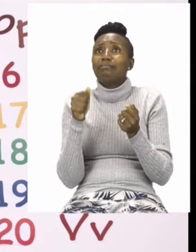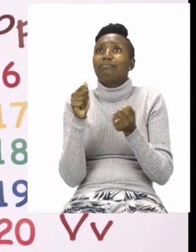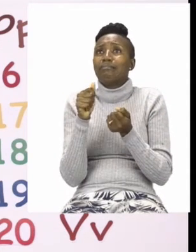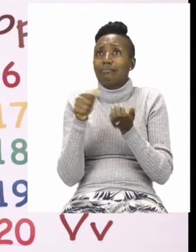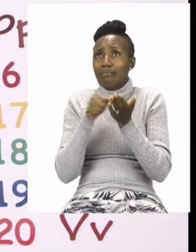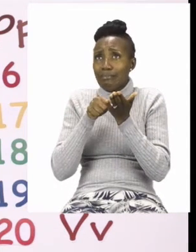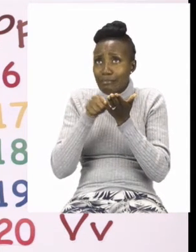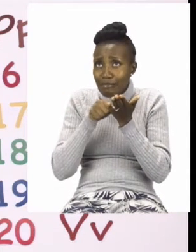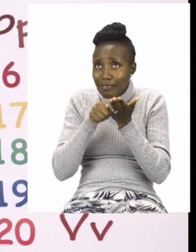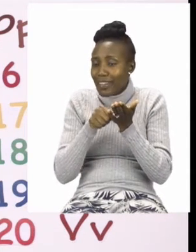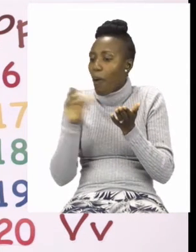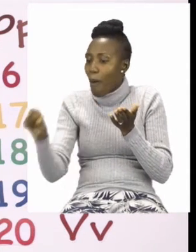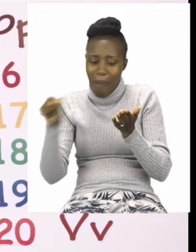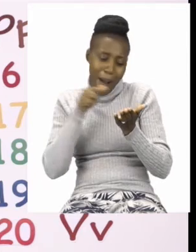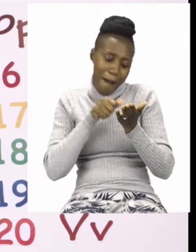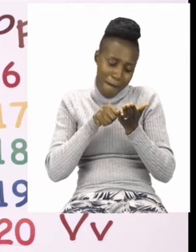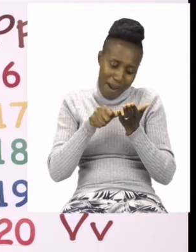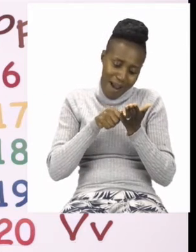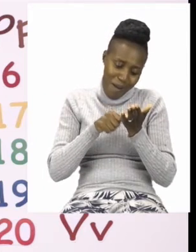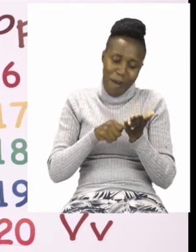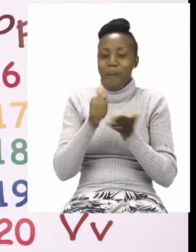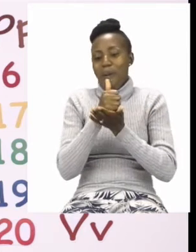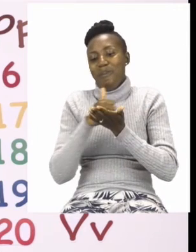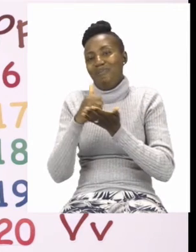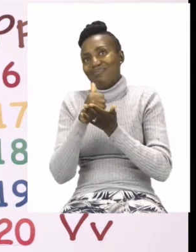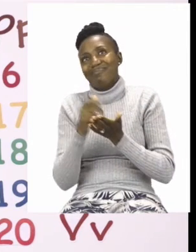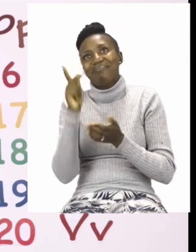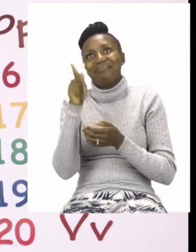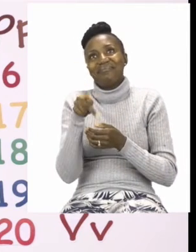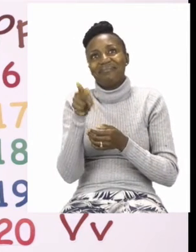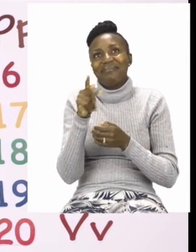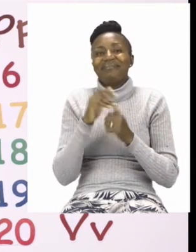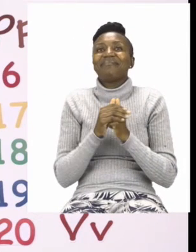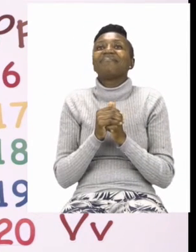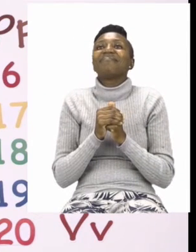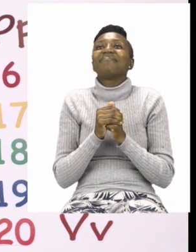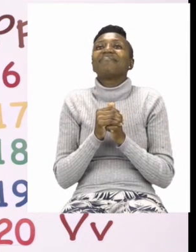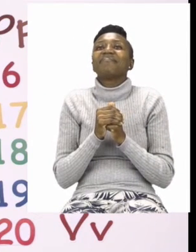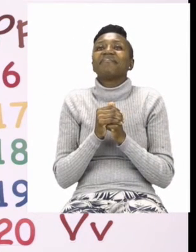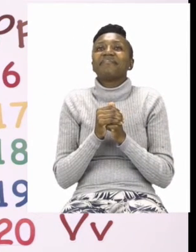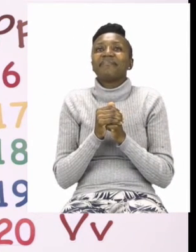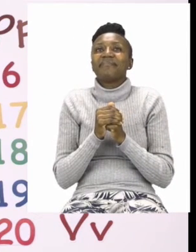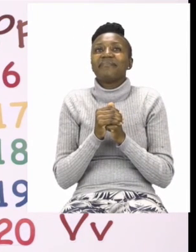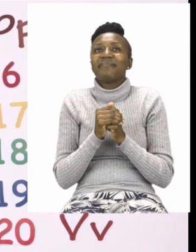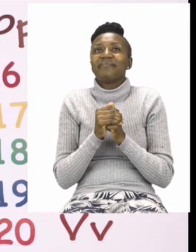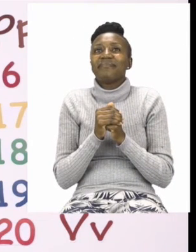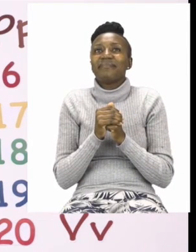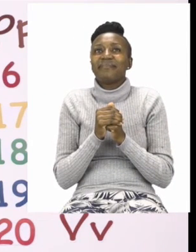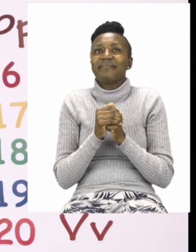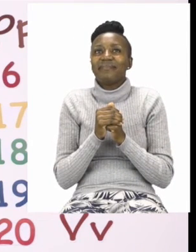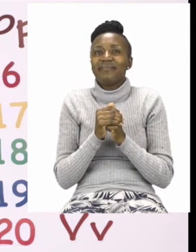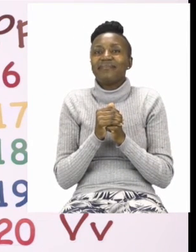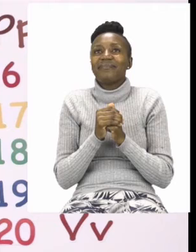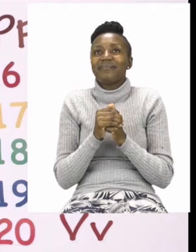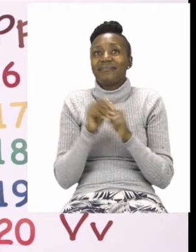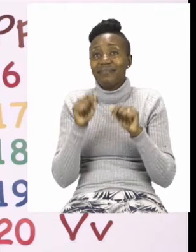erase. So we use an eraser. This is the word eraser. So you are going